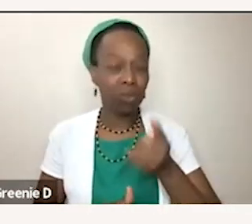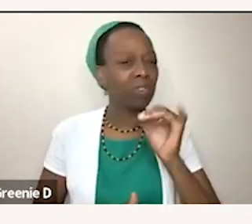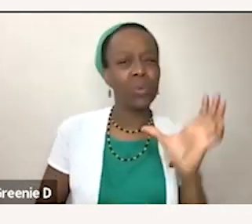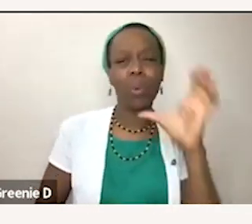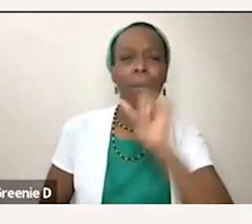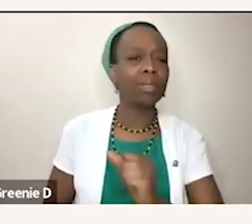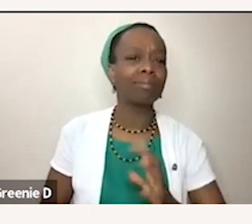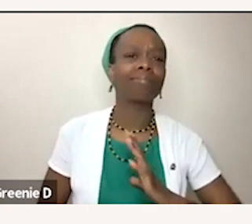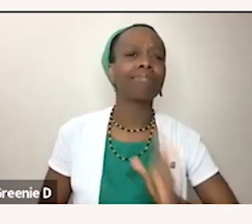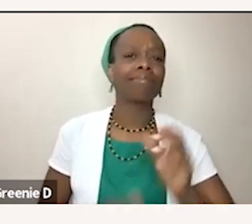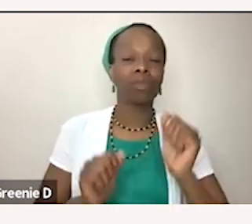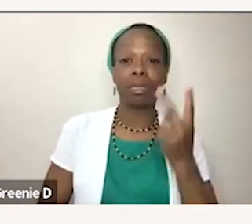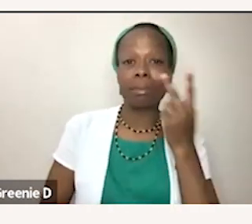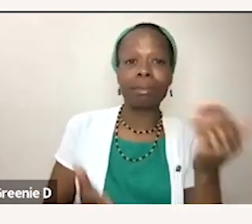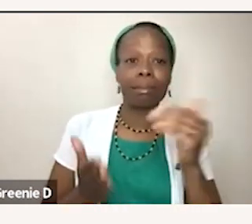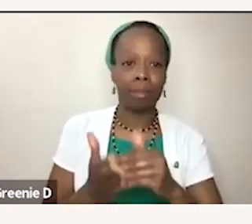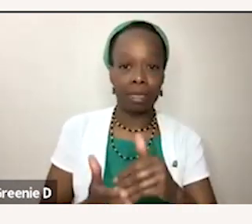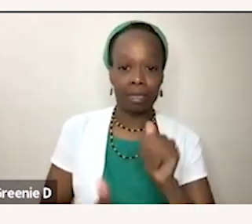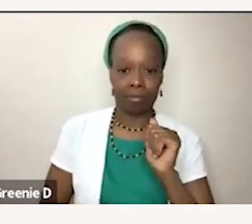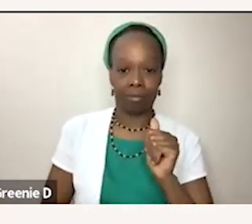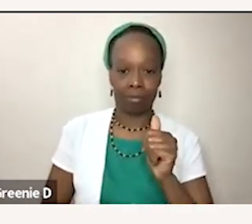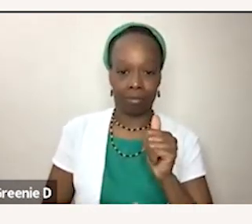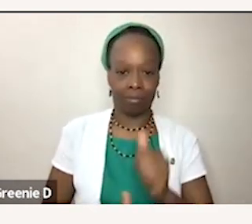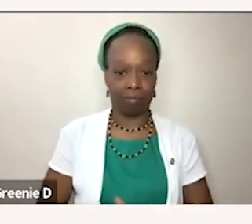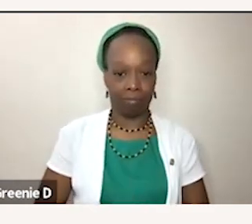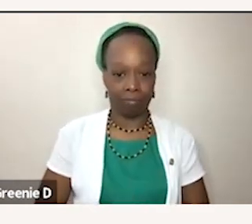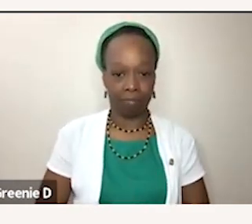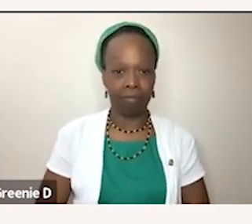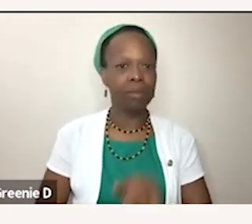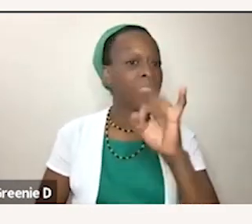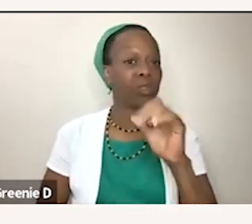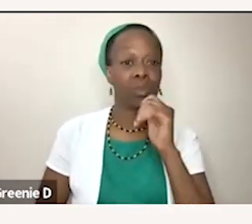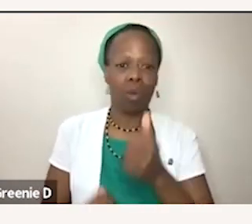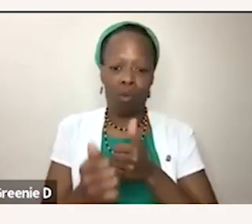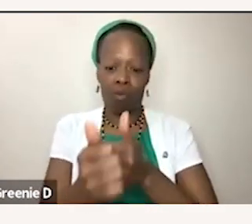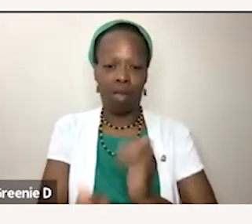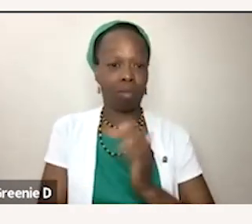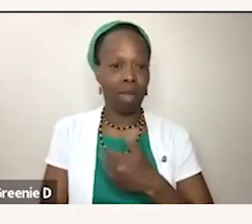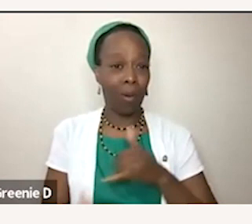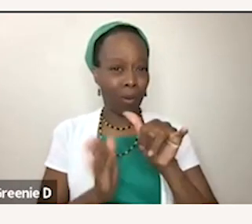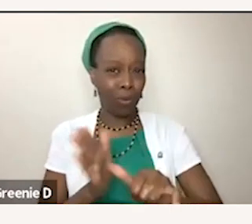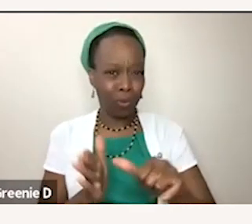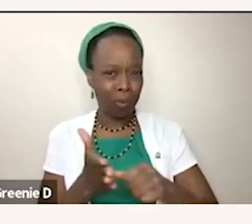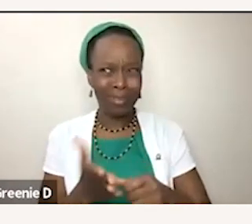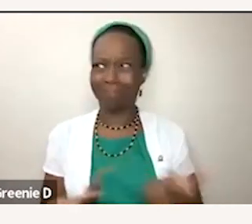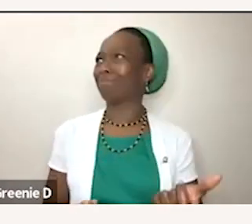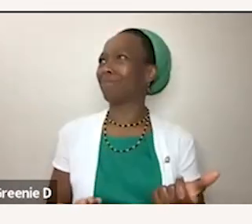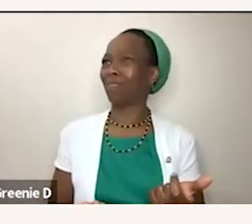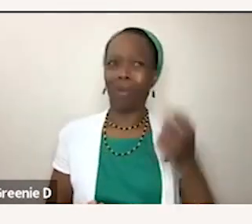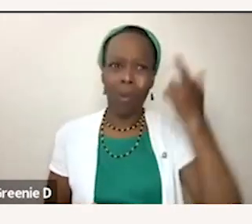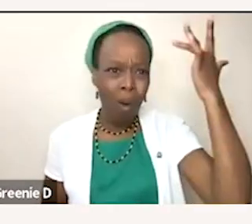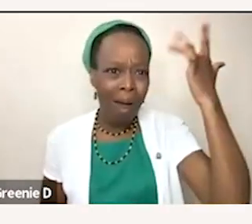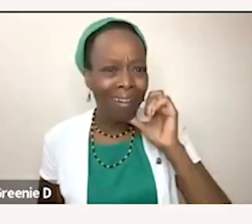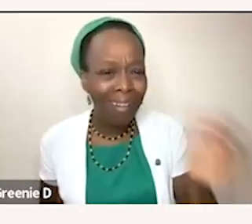today's webinar, as you'll be able to watch it again on our YouTube channel. If you don't follow our YouTube page, what are you doing? Go and follow. We have some